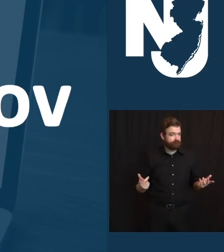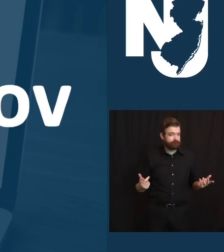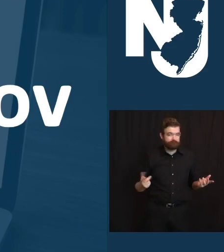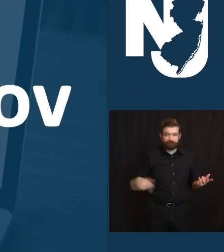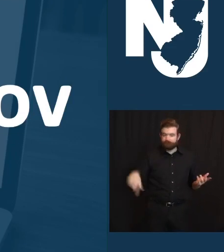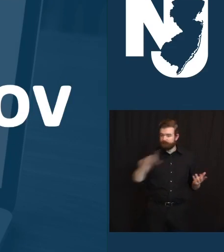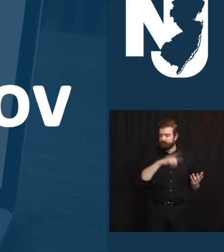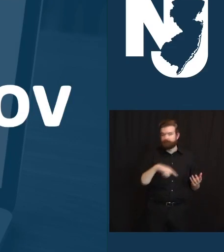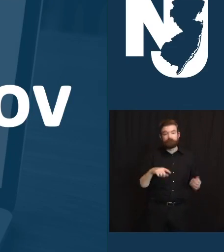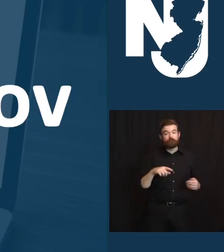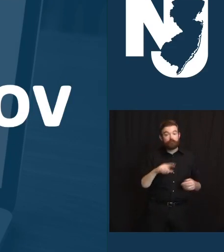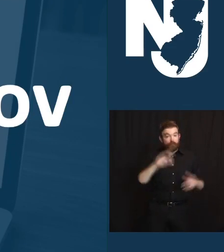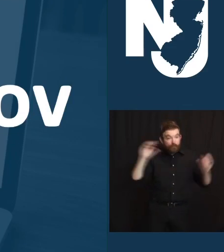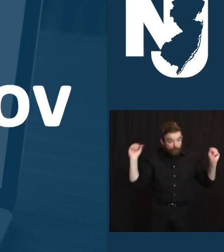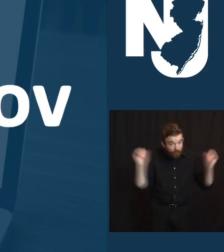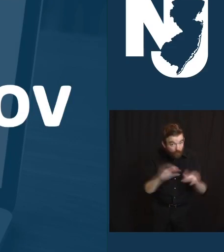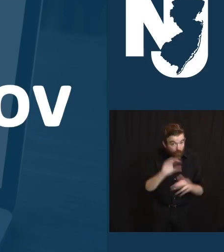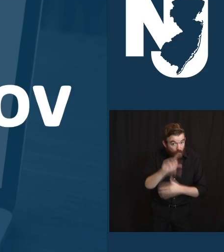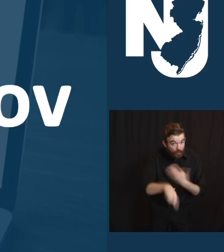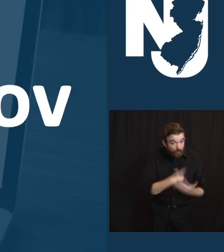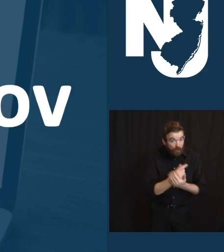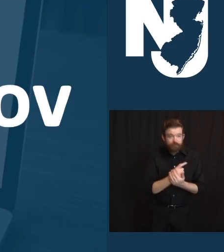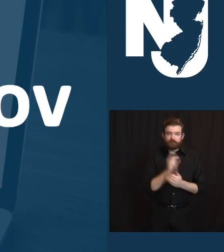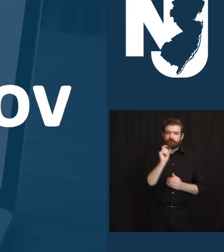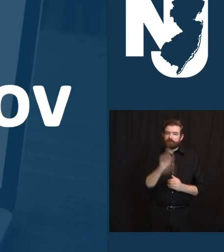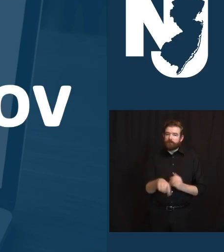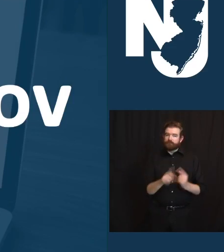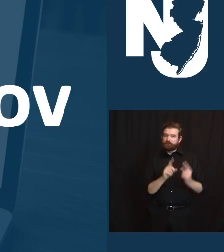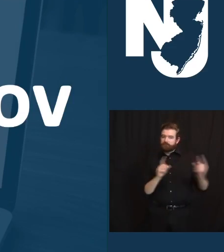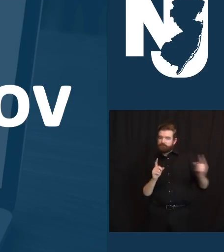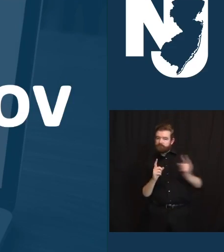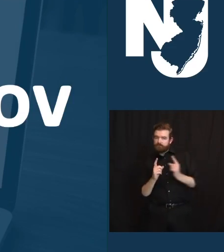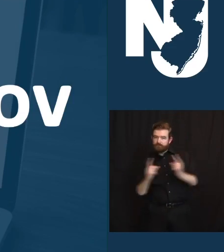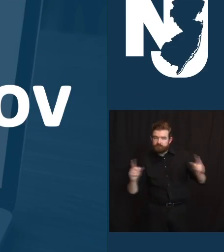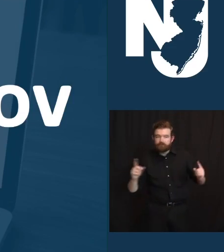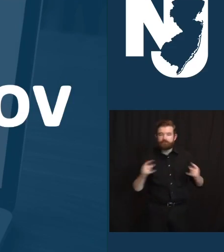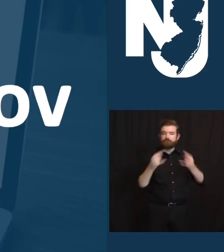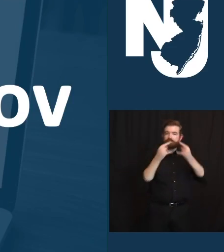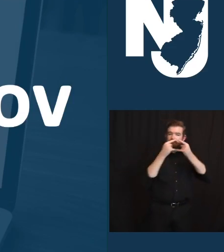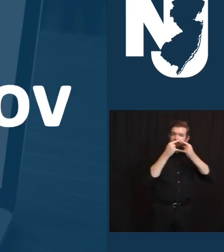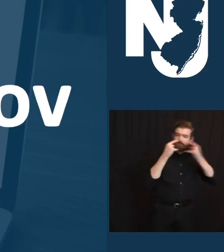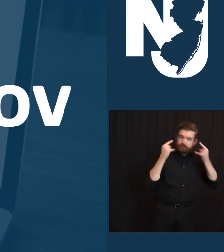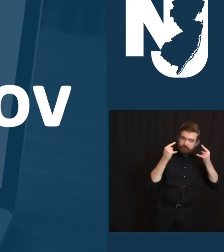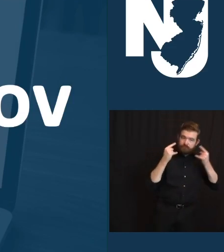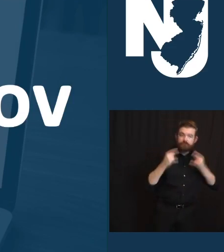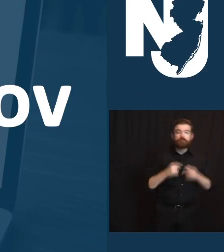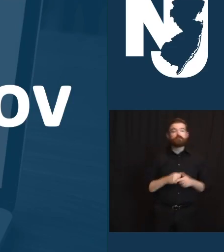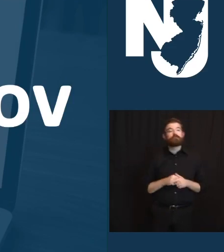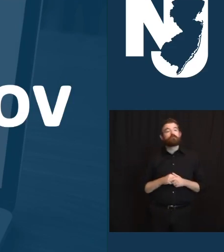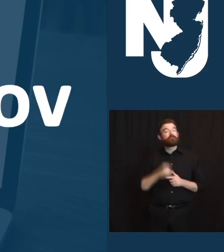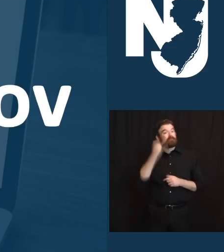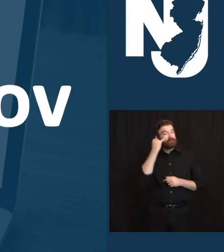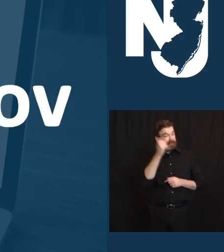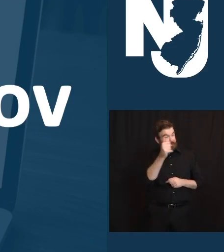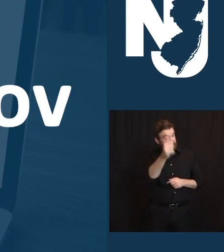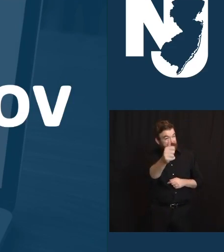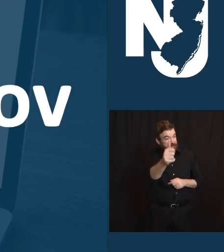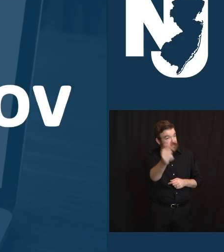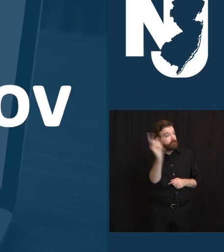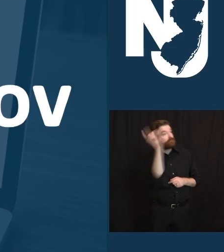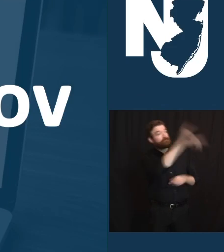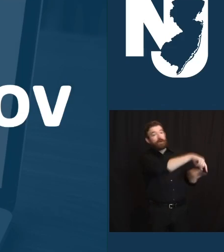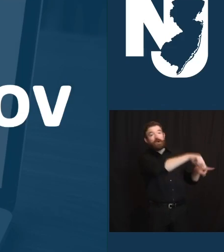coverings must be worn when you are around others. If you have recently been to a COVID-19 hotspot, you should